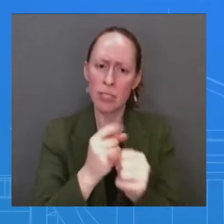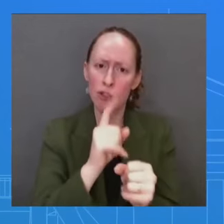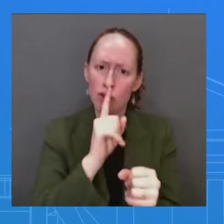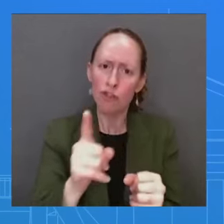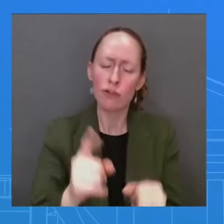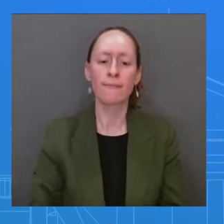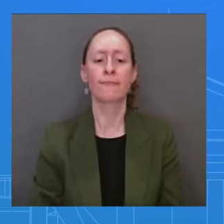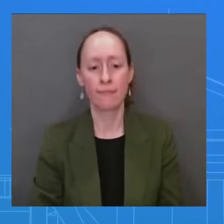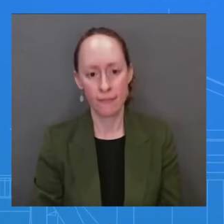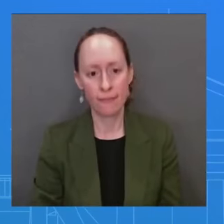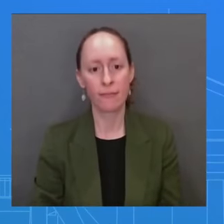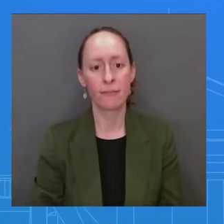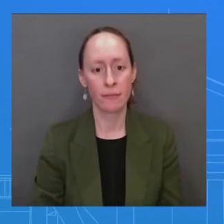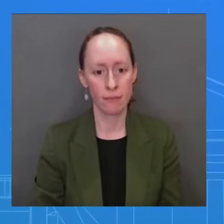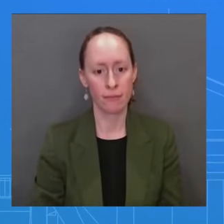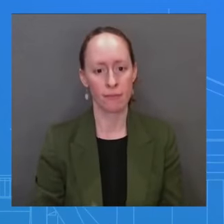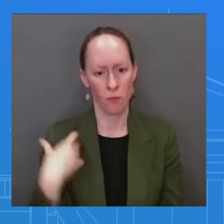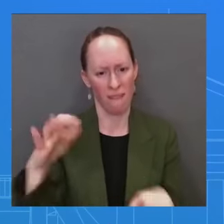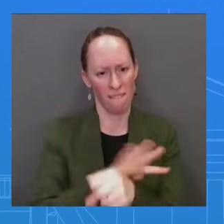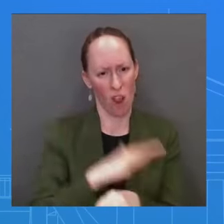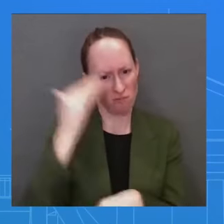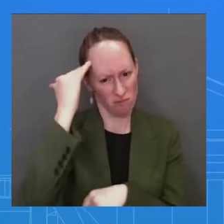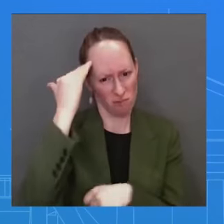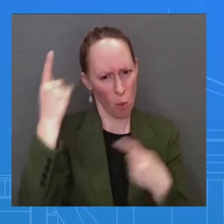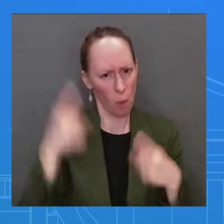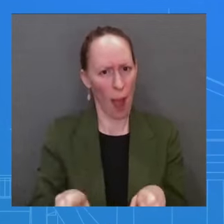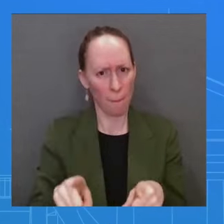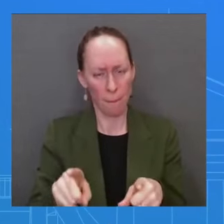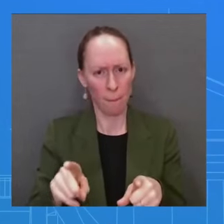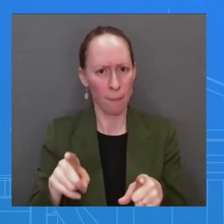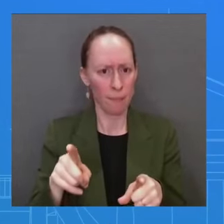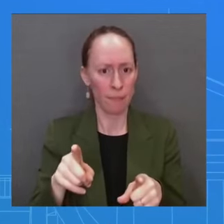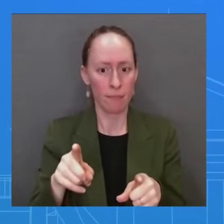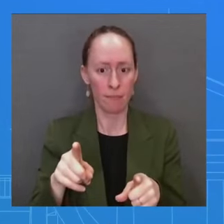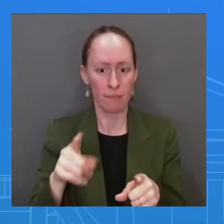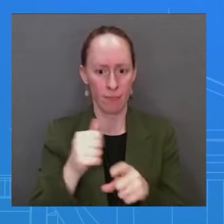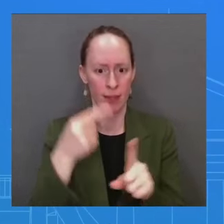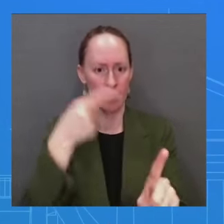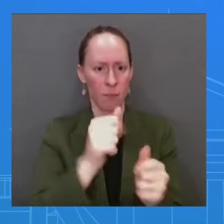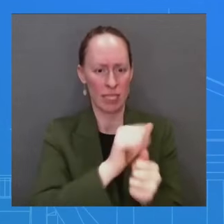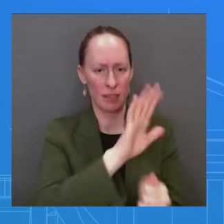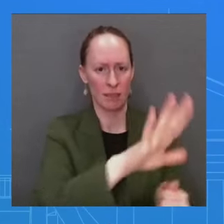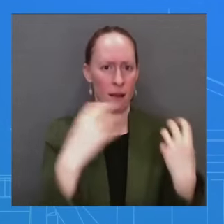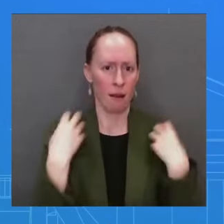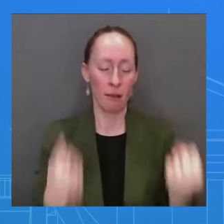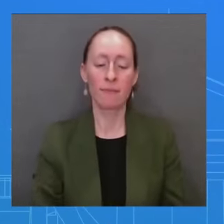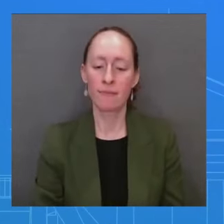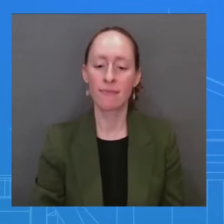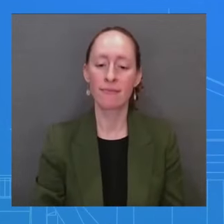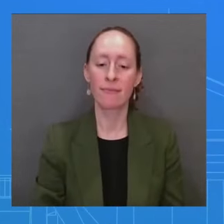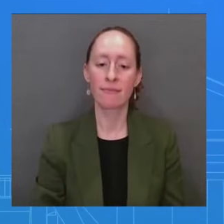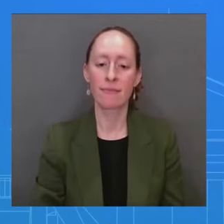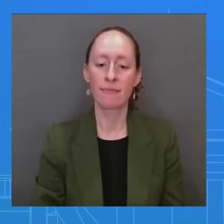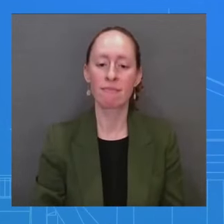what was going on with him and in terms of his recovery. I'll let the Pentagon speak to the information